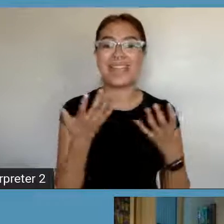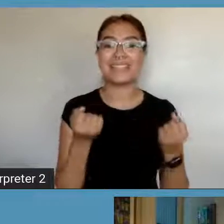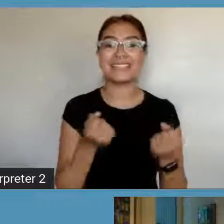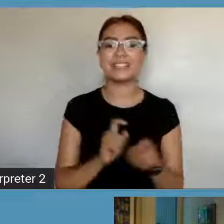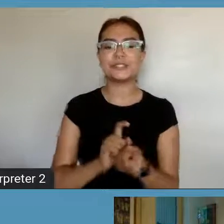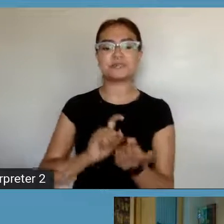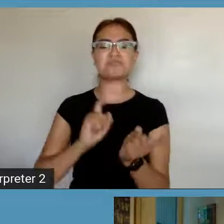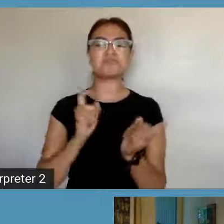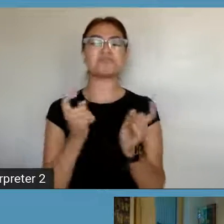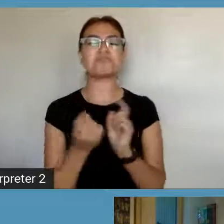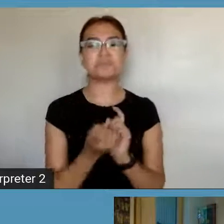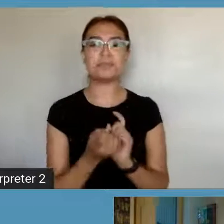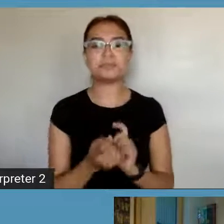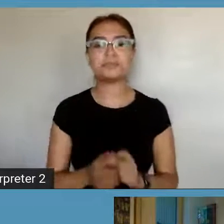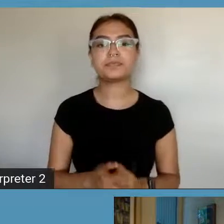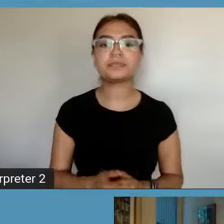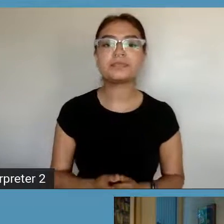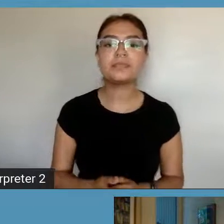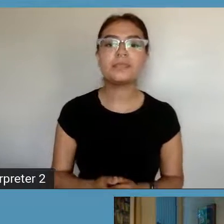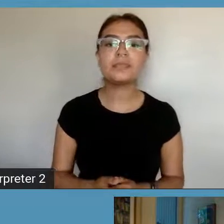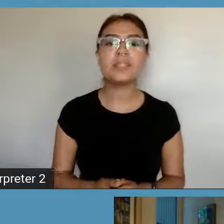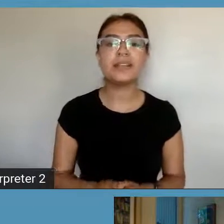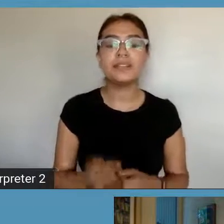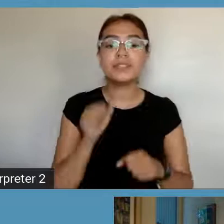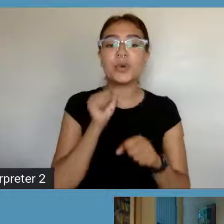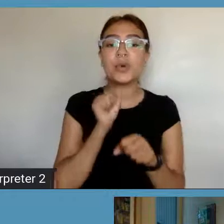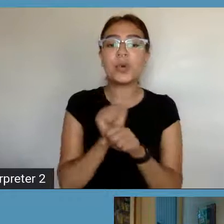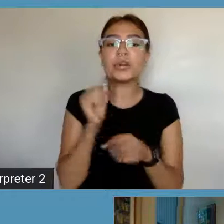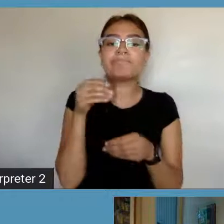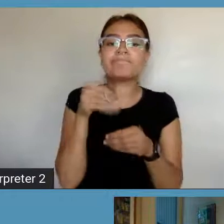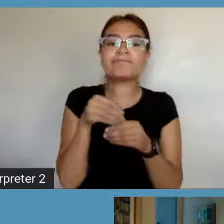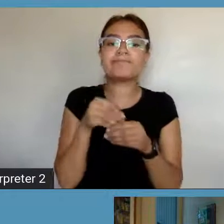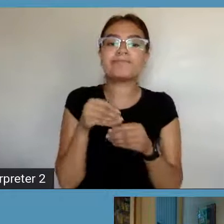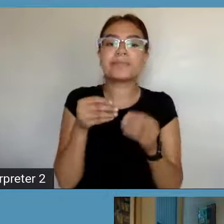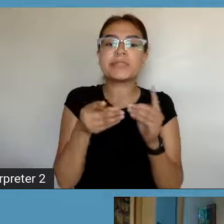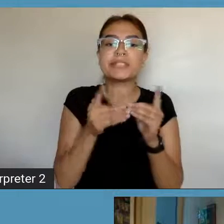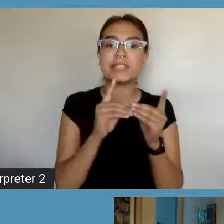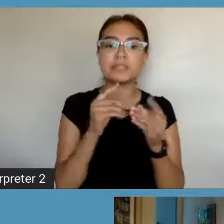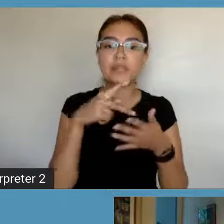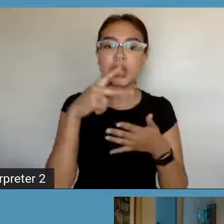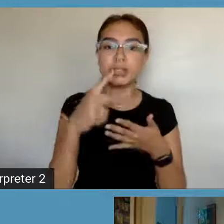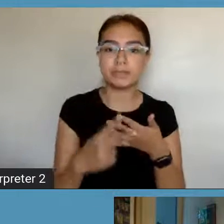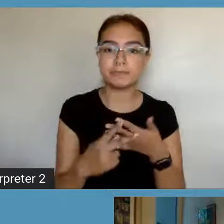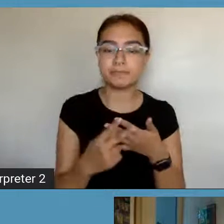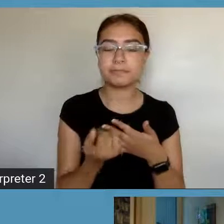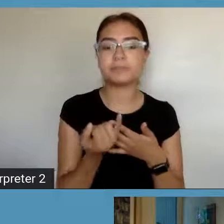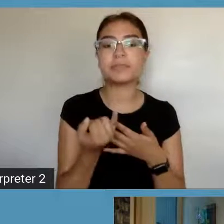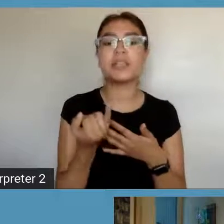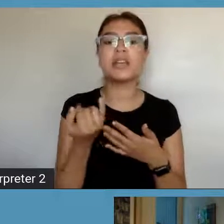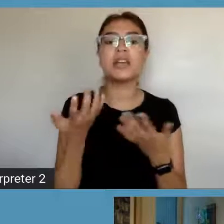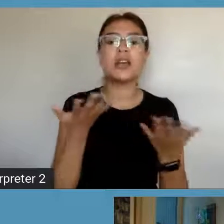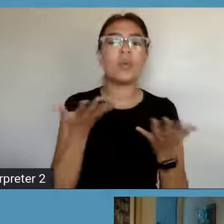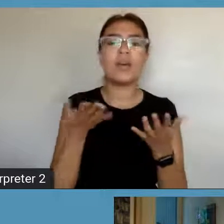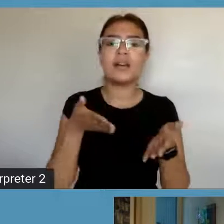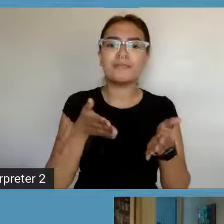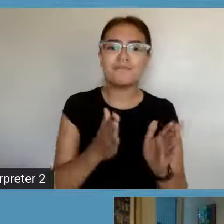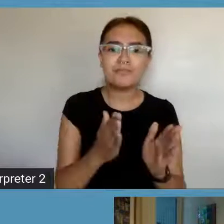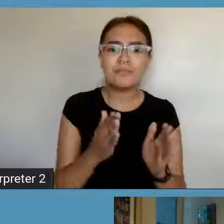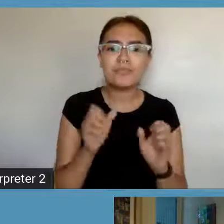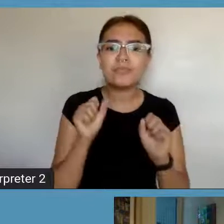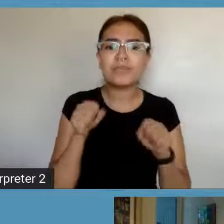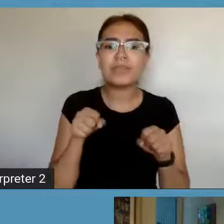you work into your digitization project, what are ways that people can make these projects